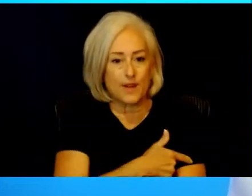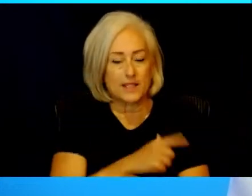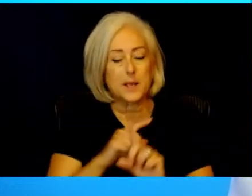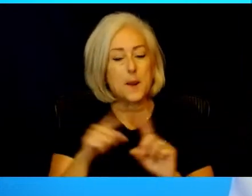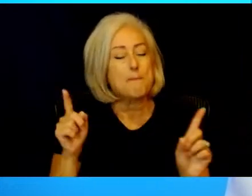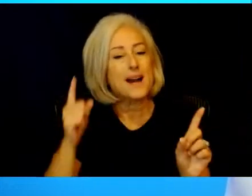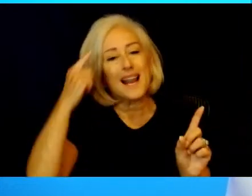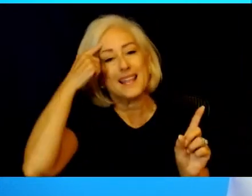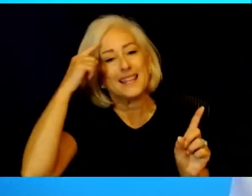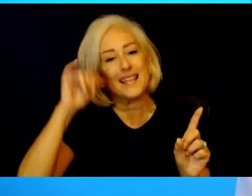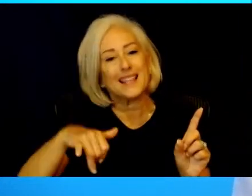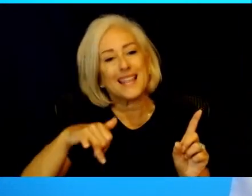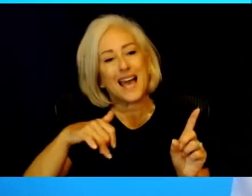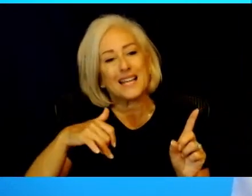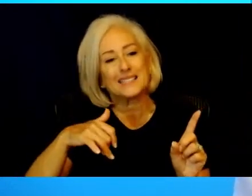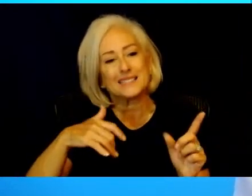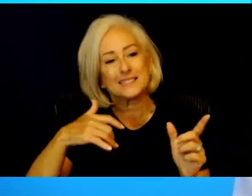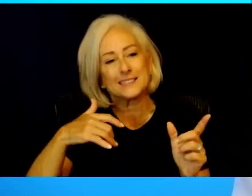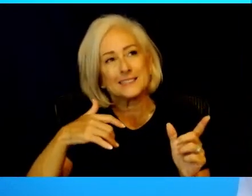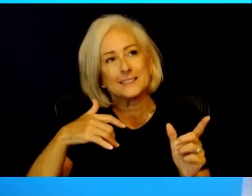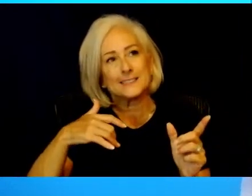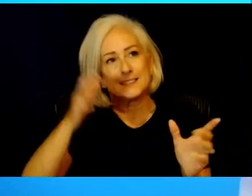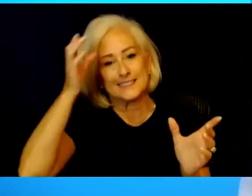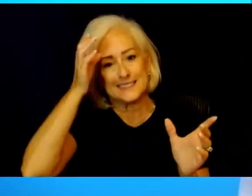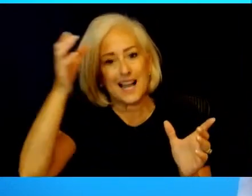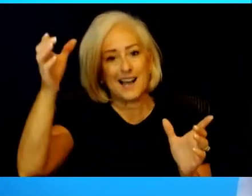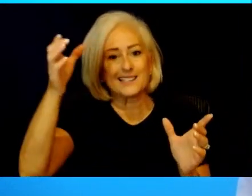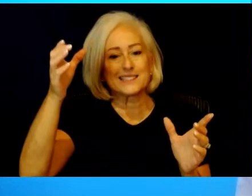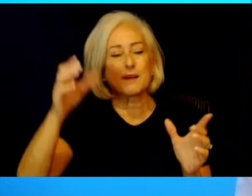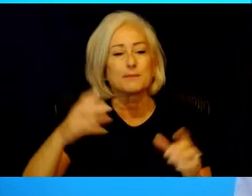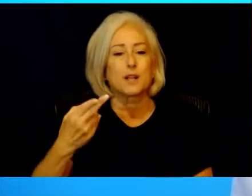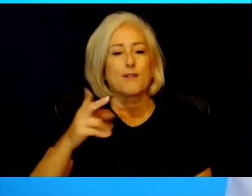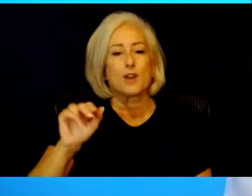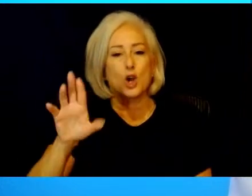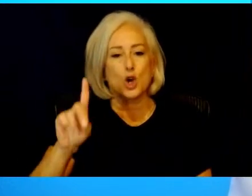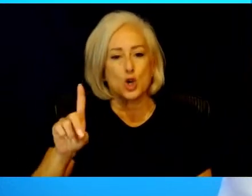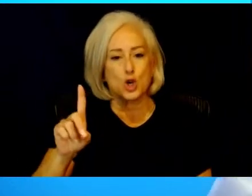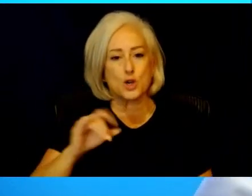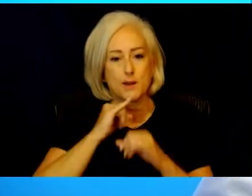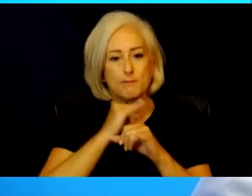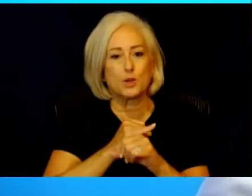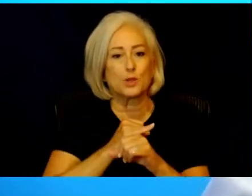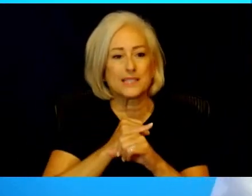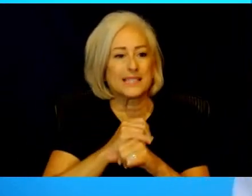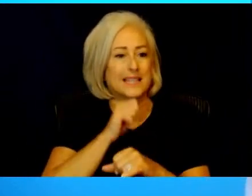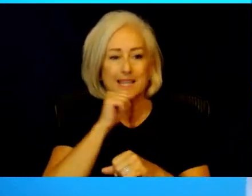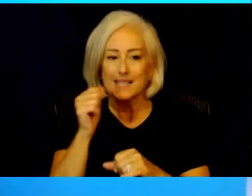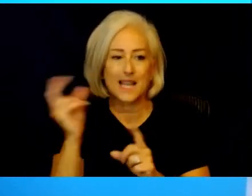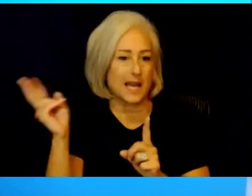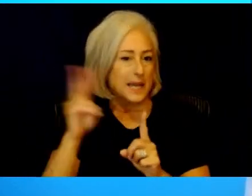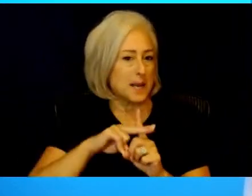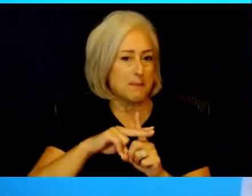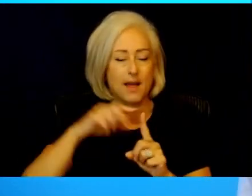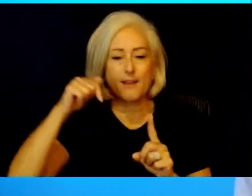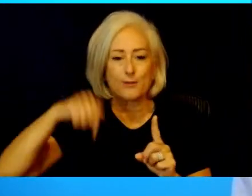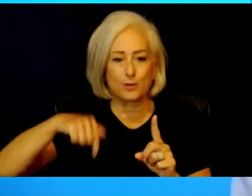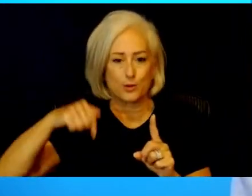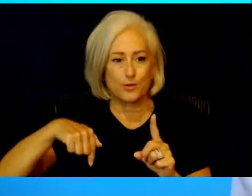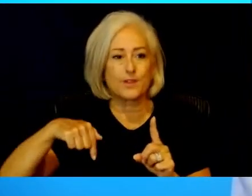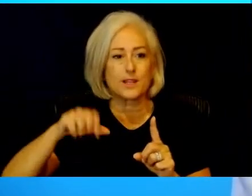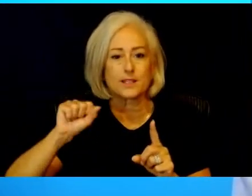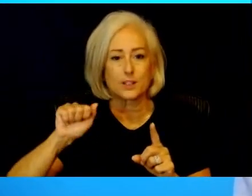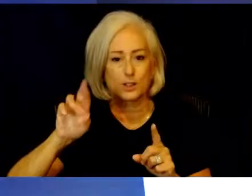that traditional concept of population or herd immunity, as we've known it, is really not going to be applying here to